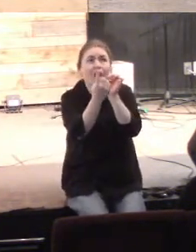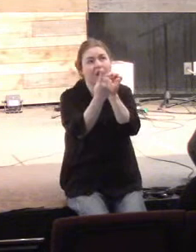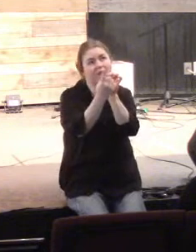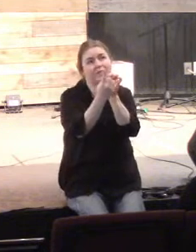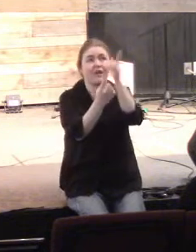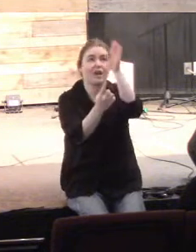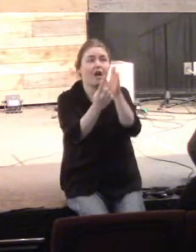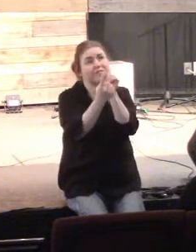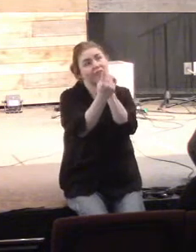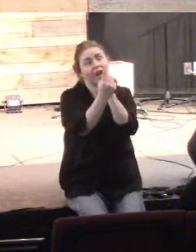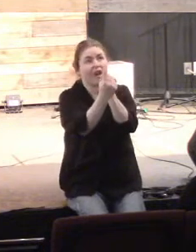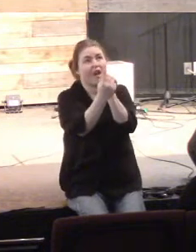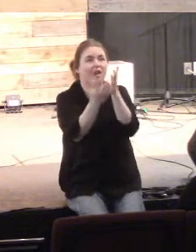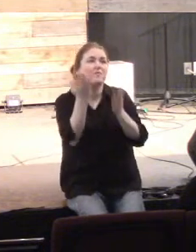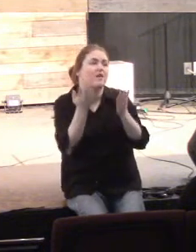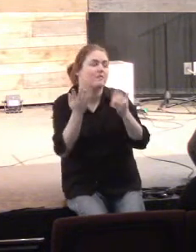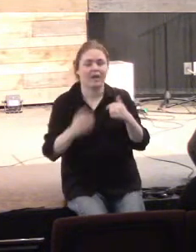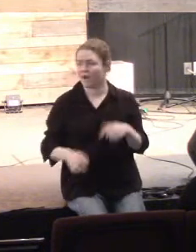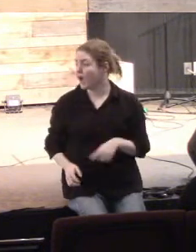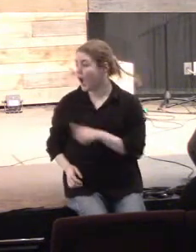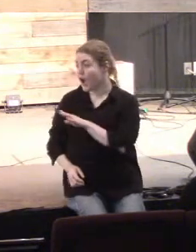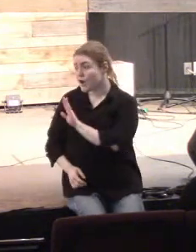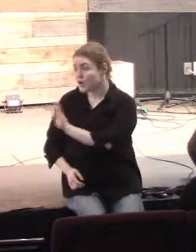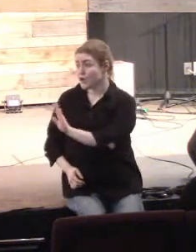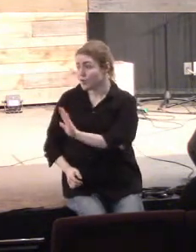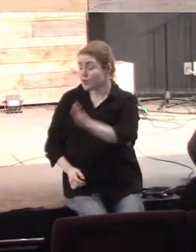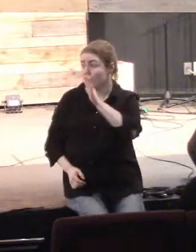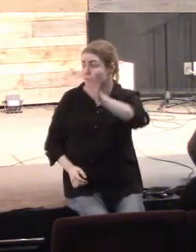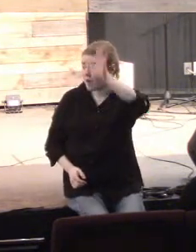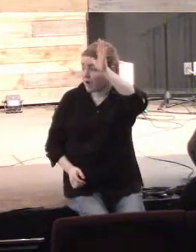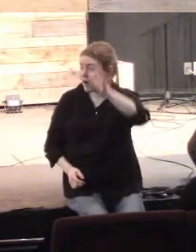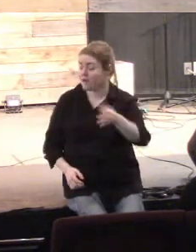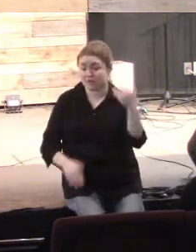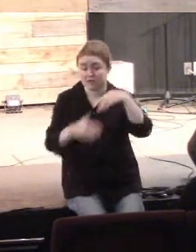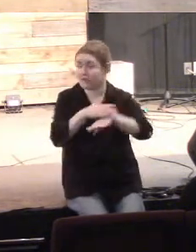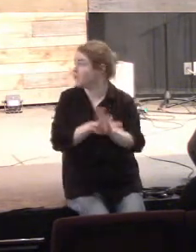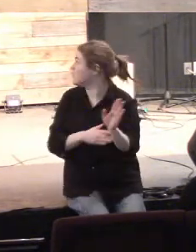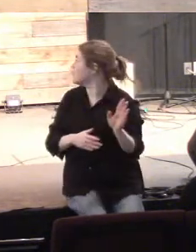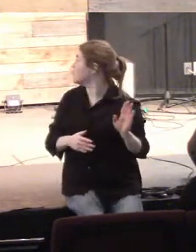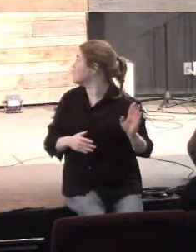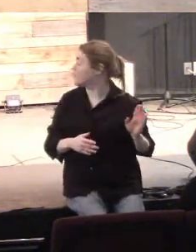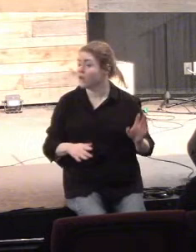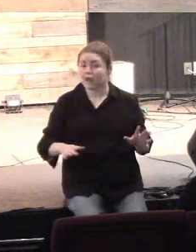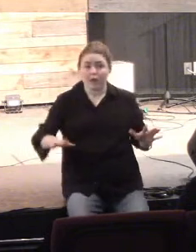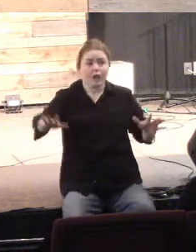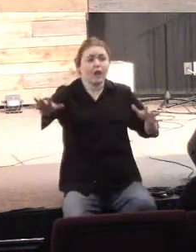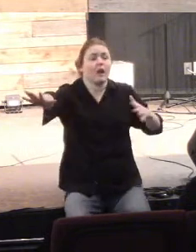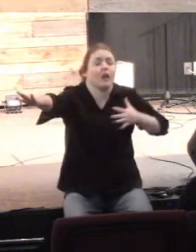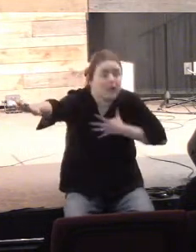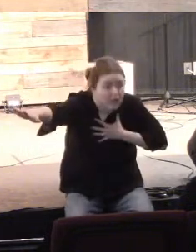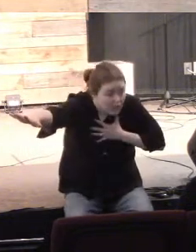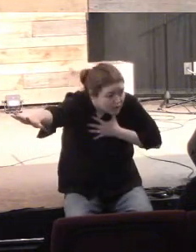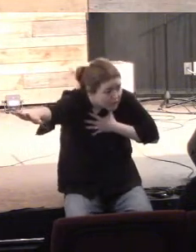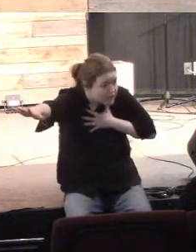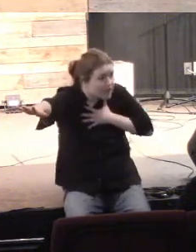maybe, you know, maybe I'll start. Look, your parents came in here like, oh my God,